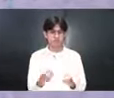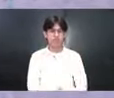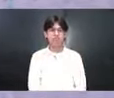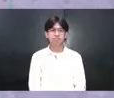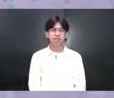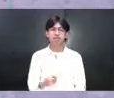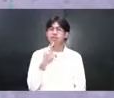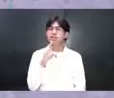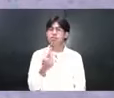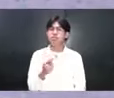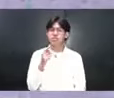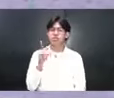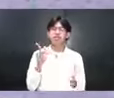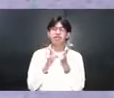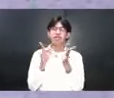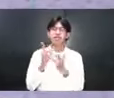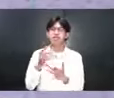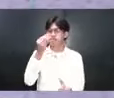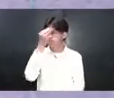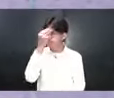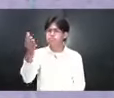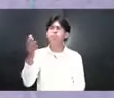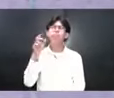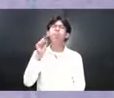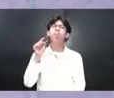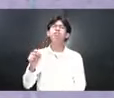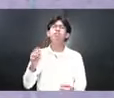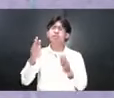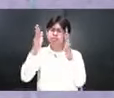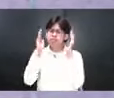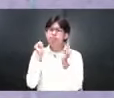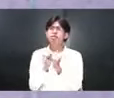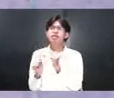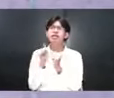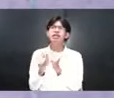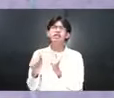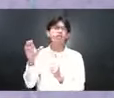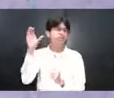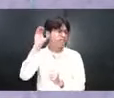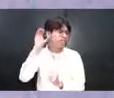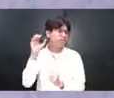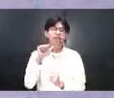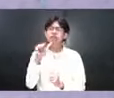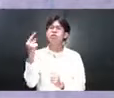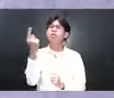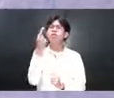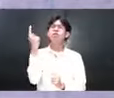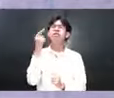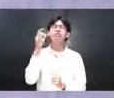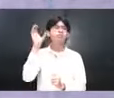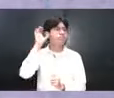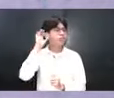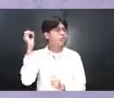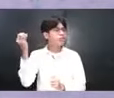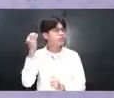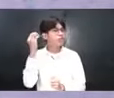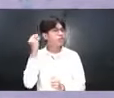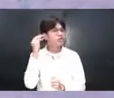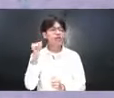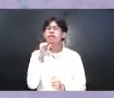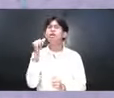ni Jesus, hear, it doesn't mean you just receive sound waves in